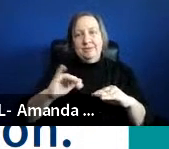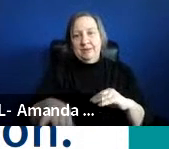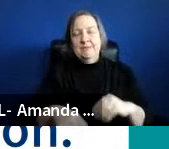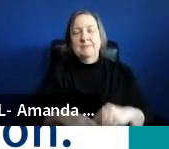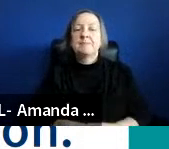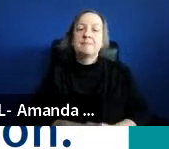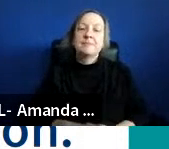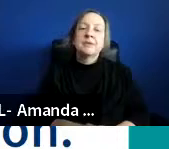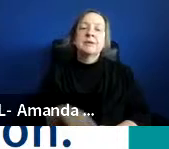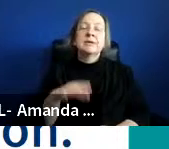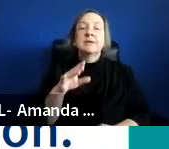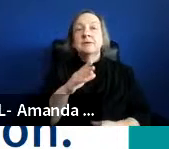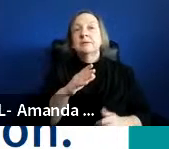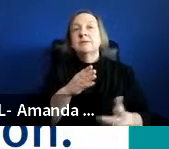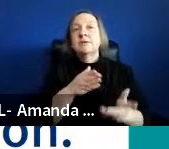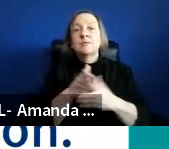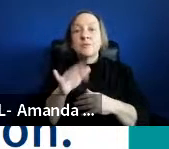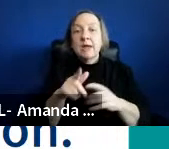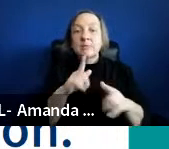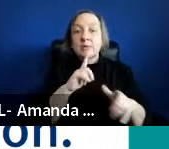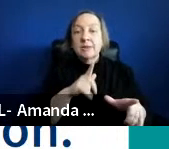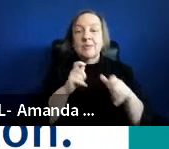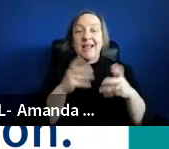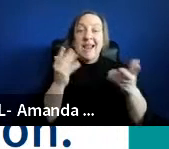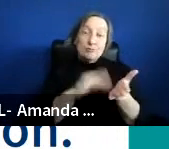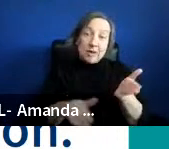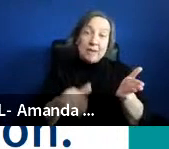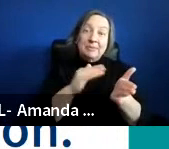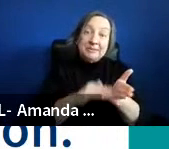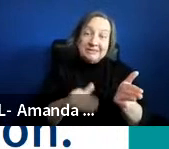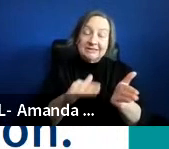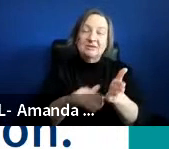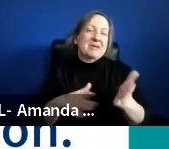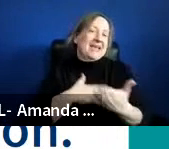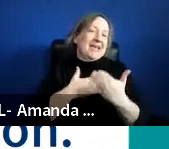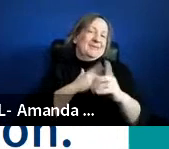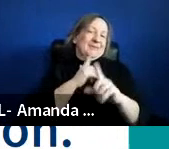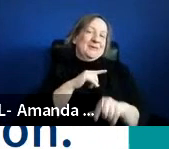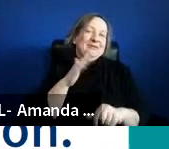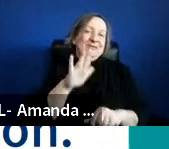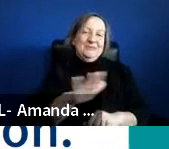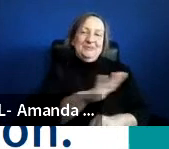Now, went through that really quick, and there's a lot of repetition, but happy to answer any questions.